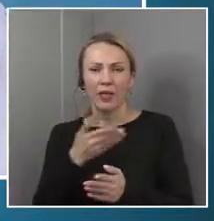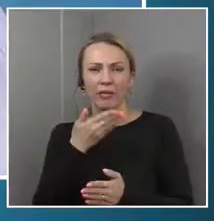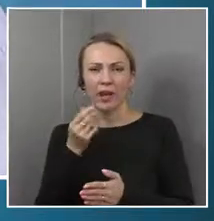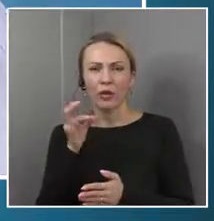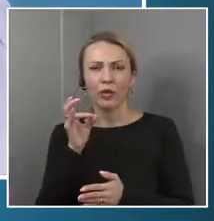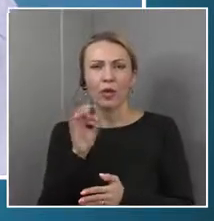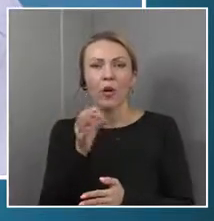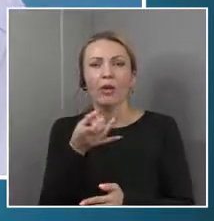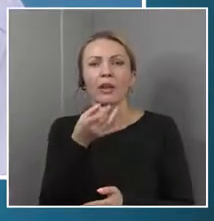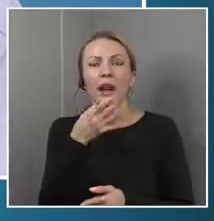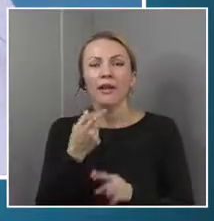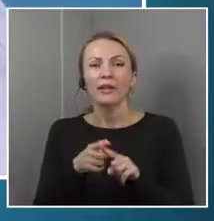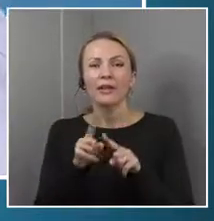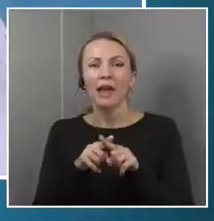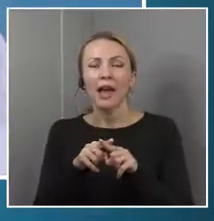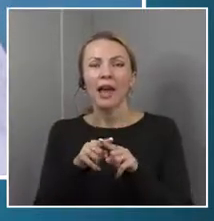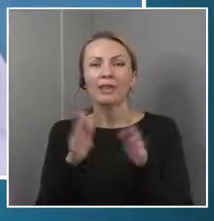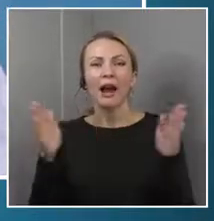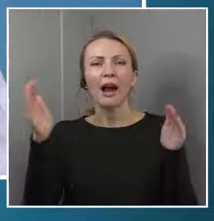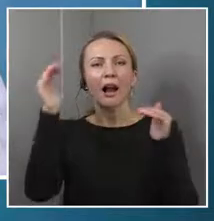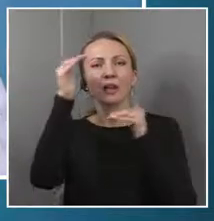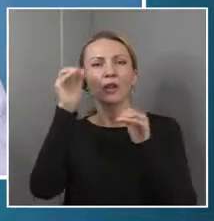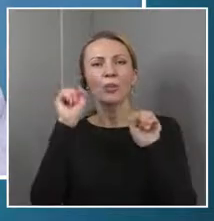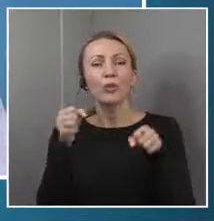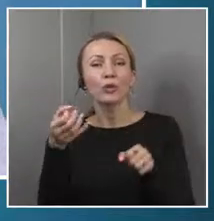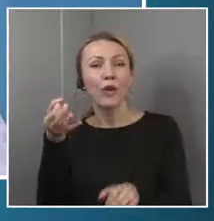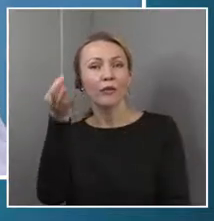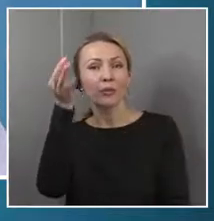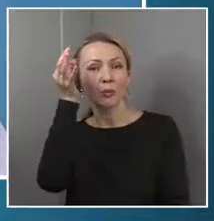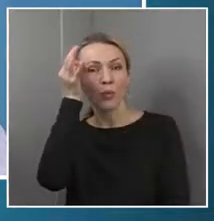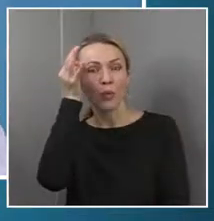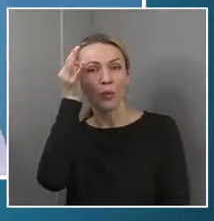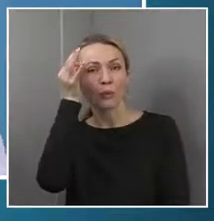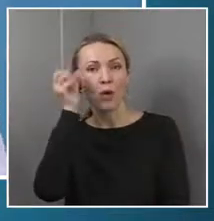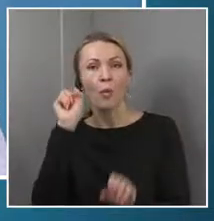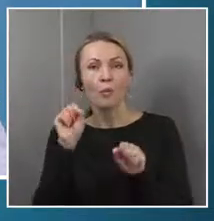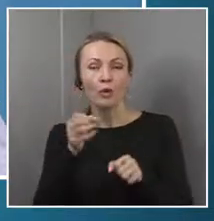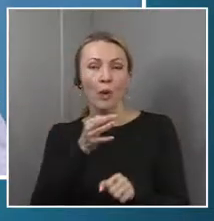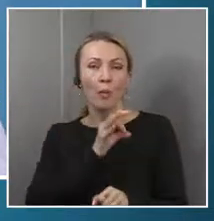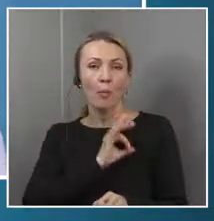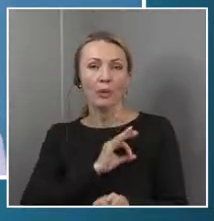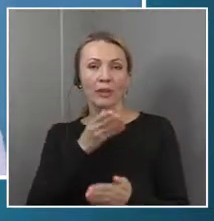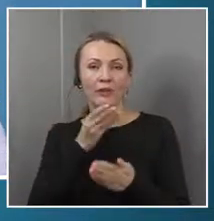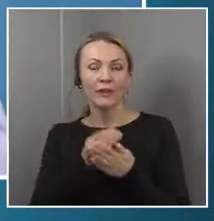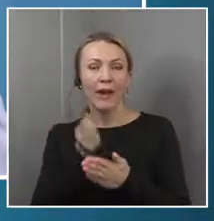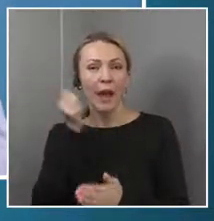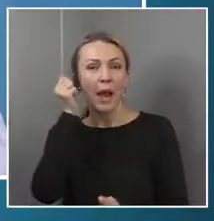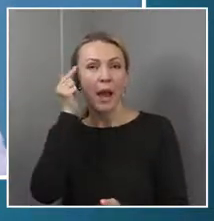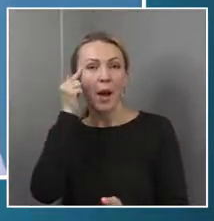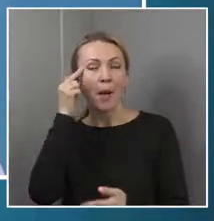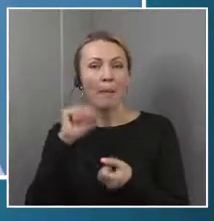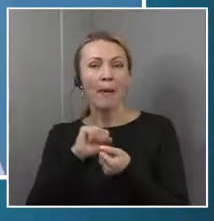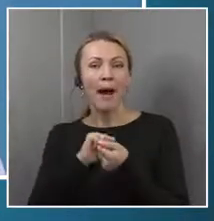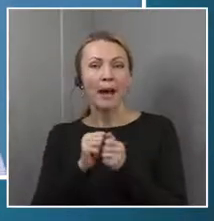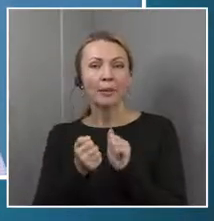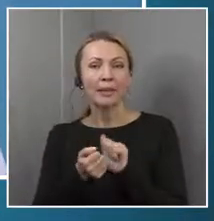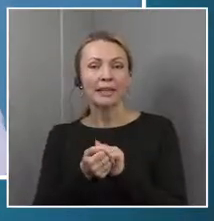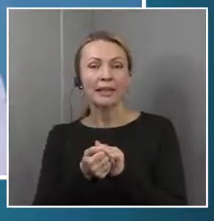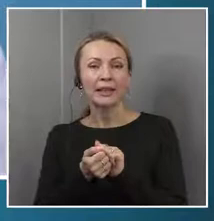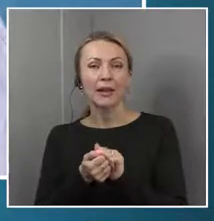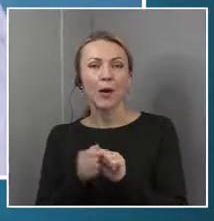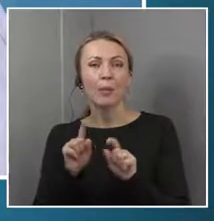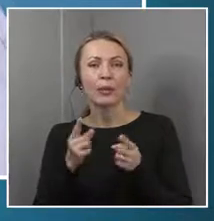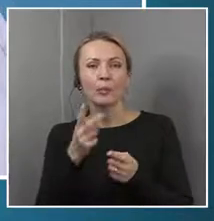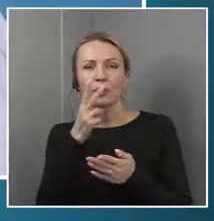can use it. You never will forget this kind of painting, this Picasso or whatever you saw in the